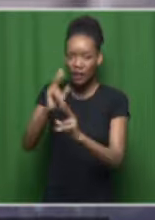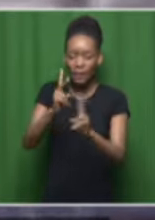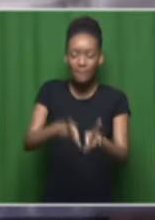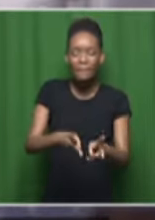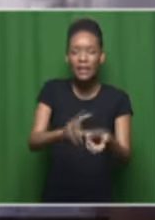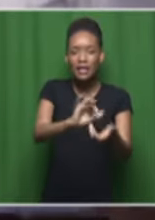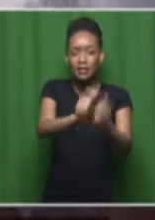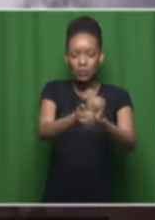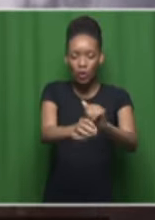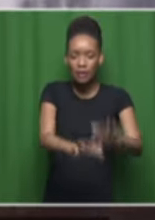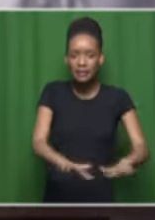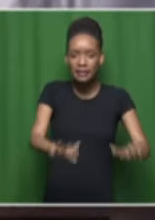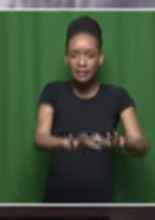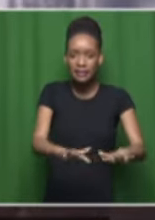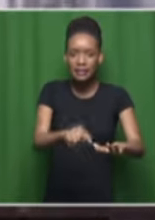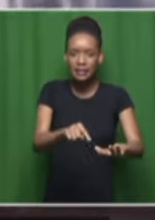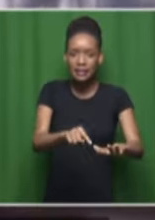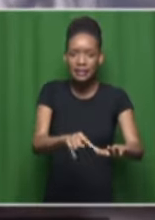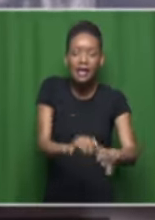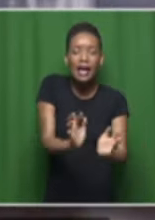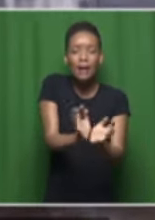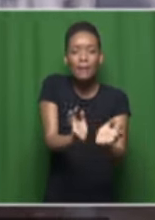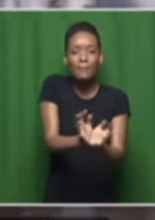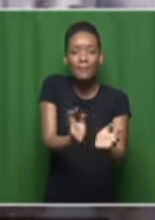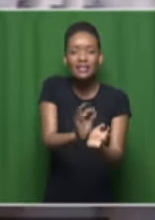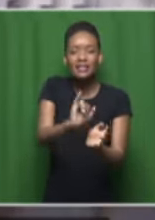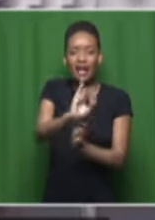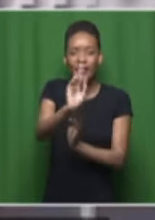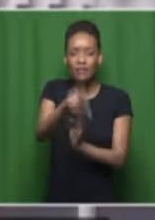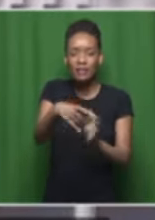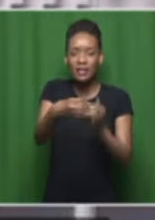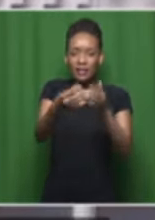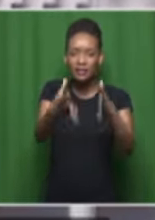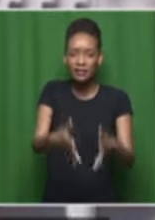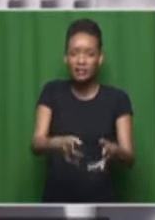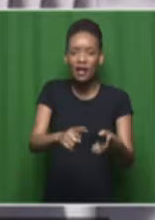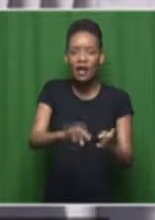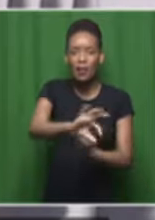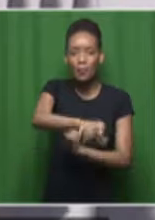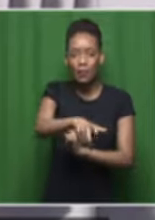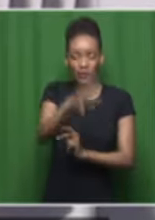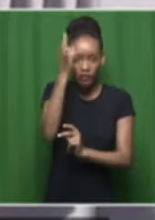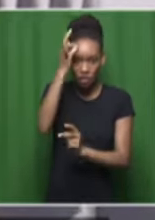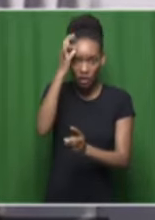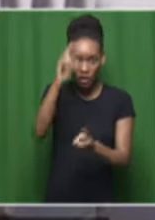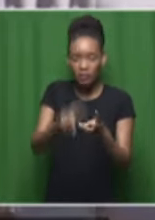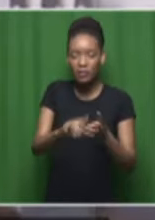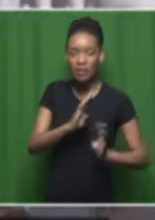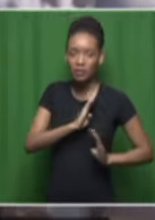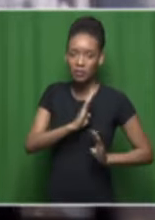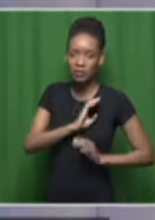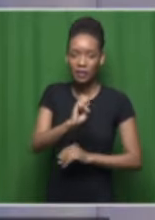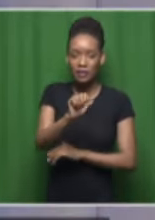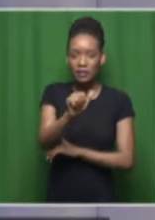Sports Complex, where he met with senior leaders of the IFP, provincial government, and the SANDF.